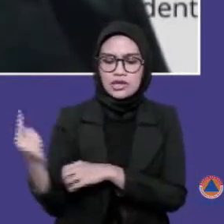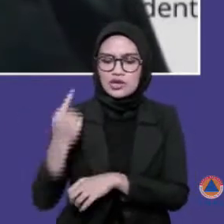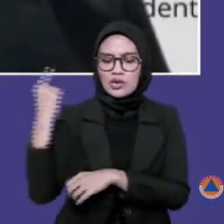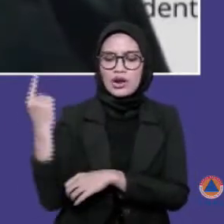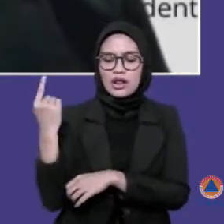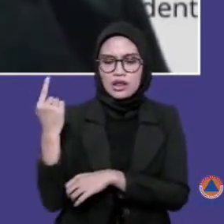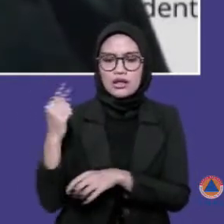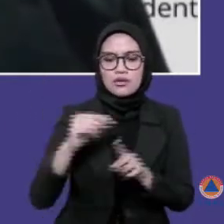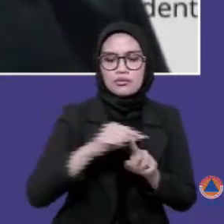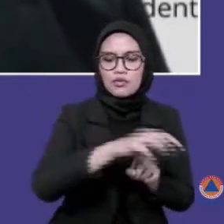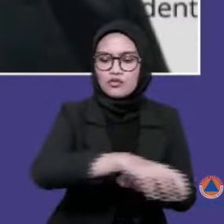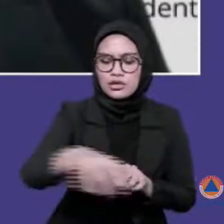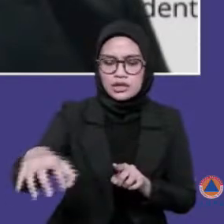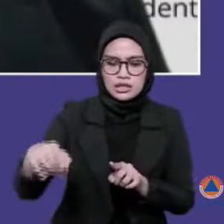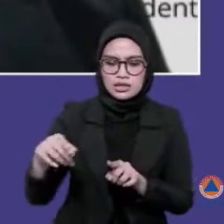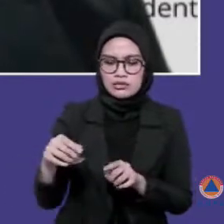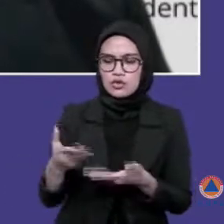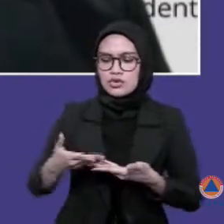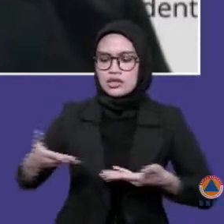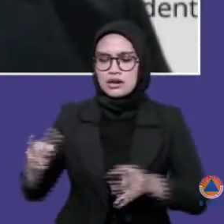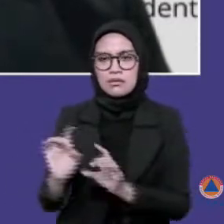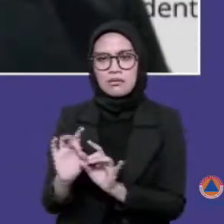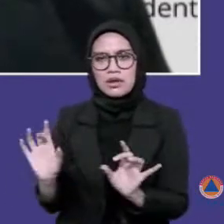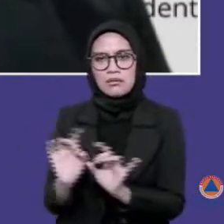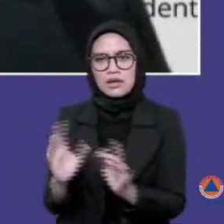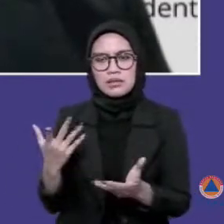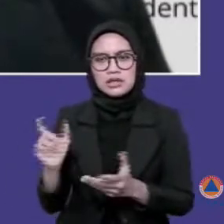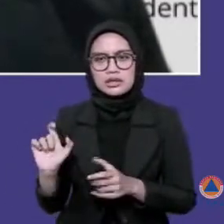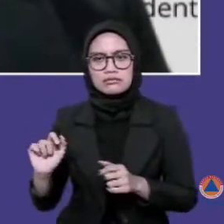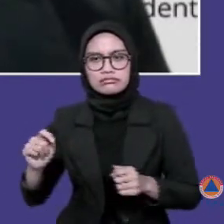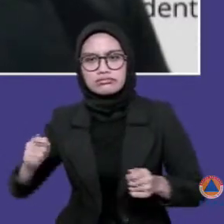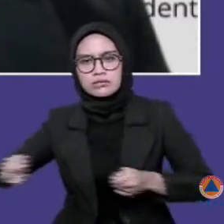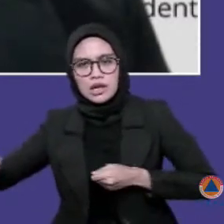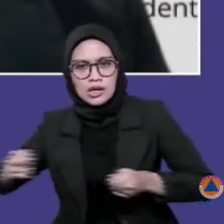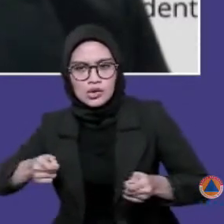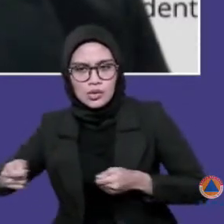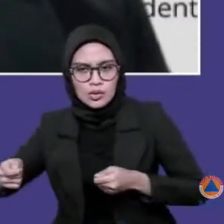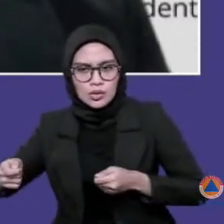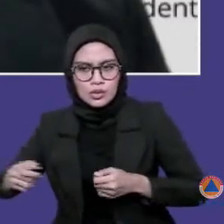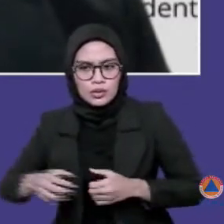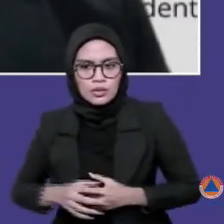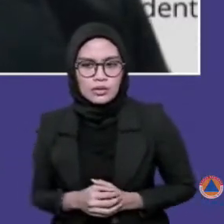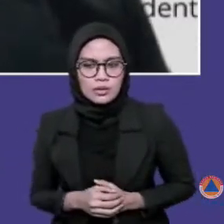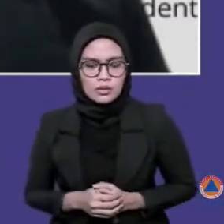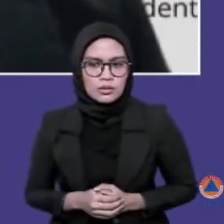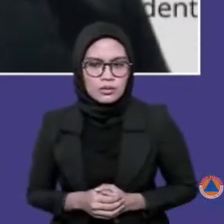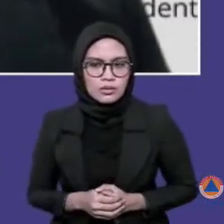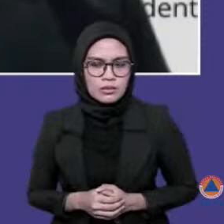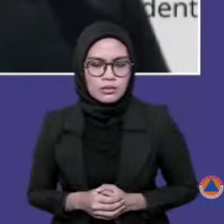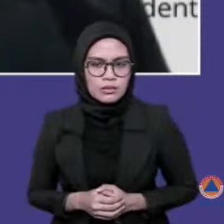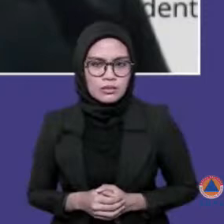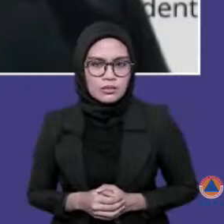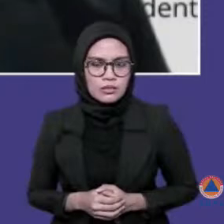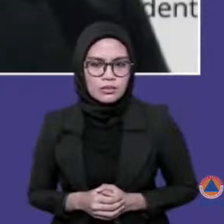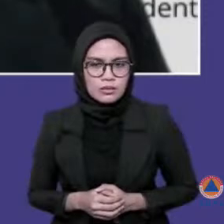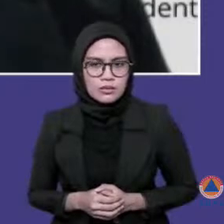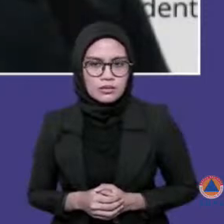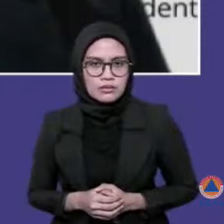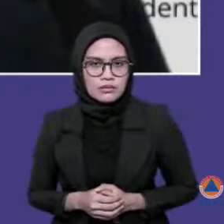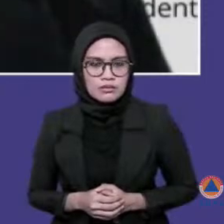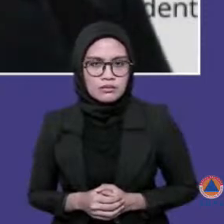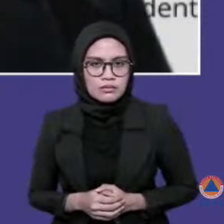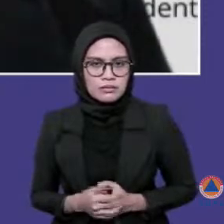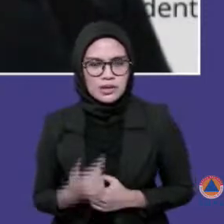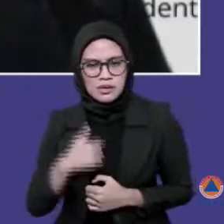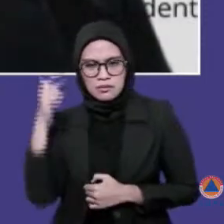have been the ones that have been favored, and certain business visas, whereas I think perhaps with journalist